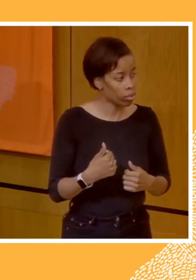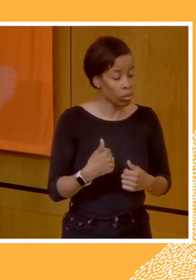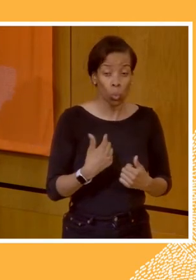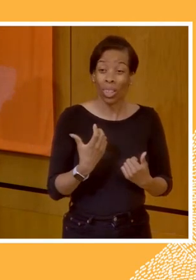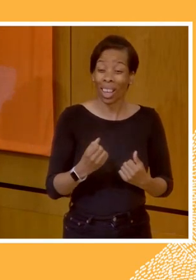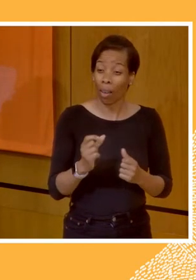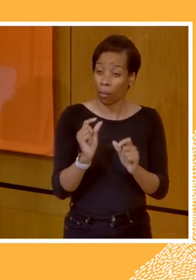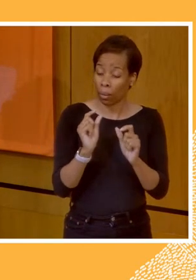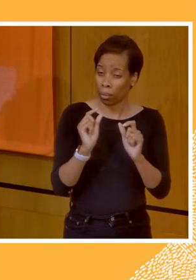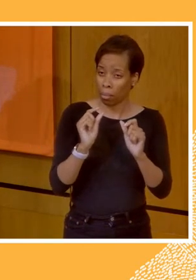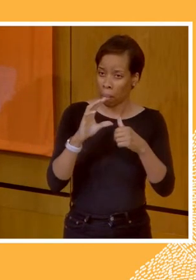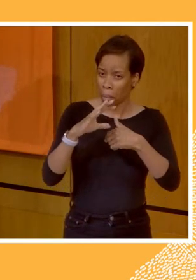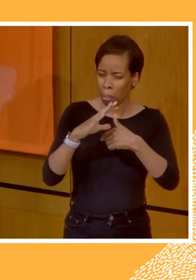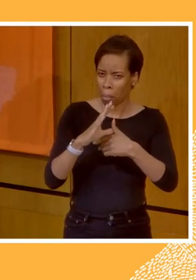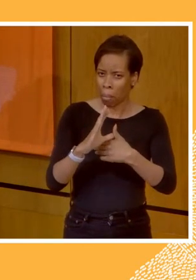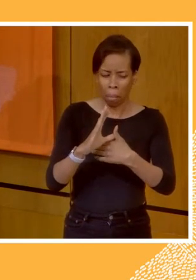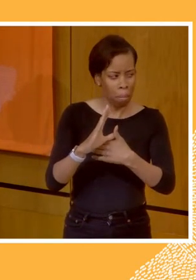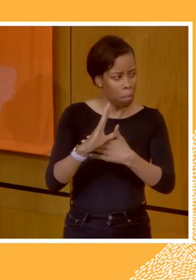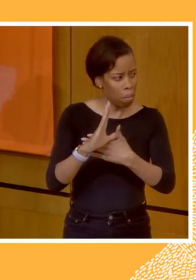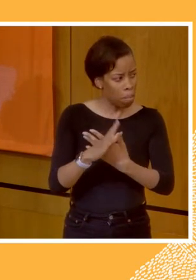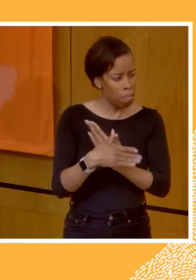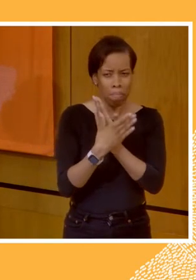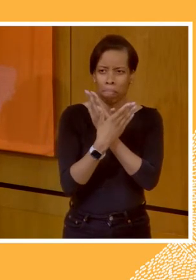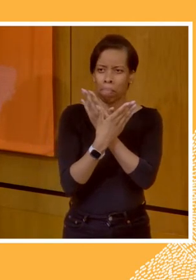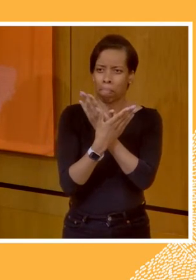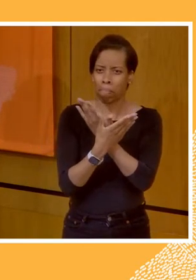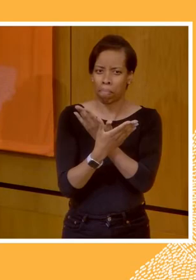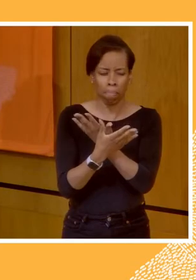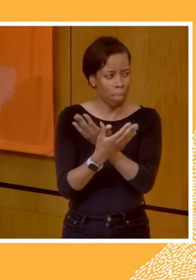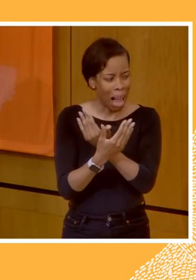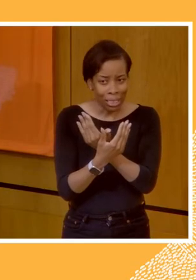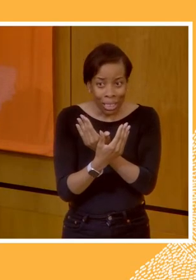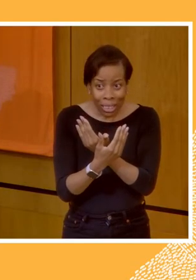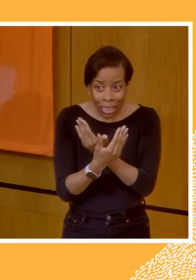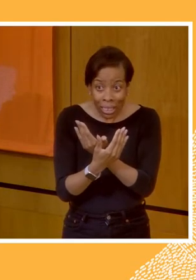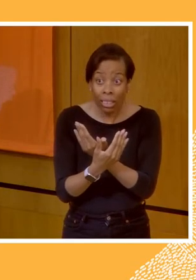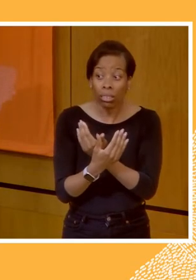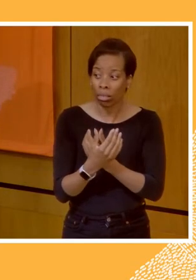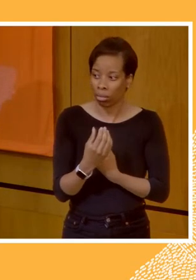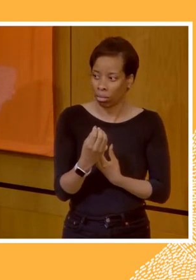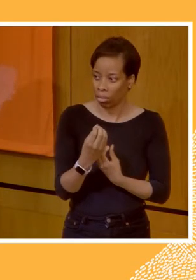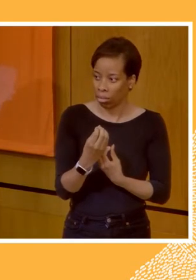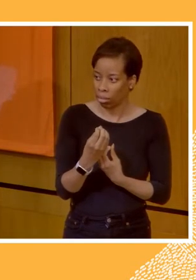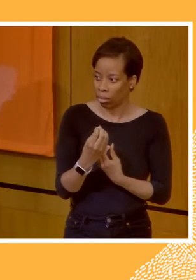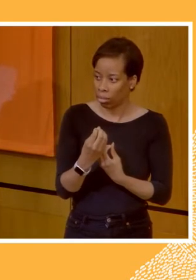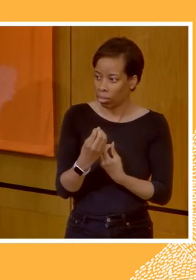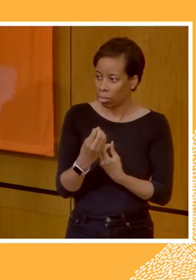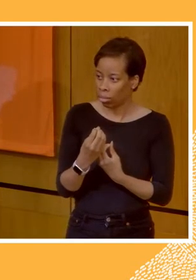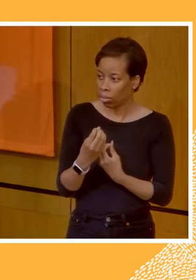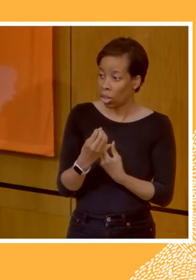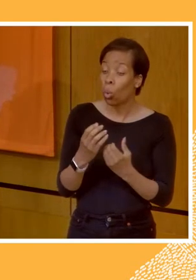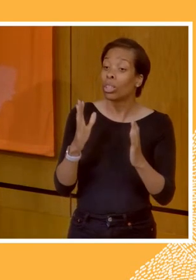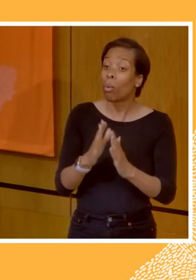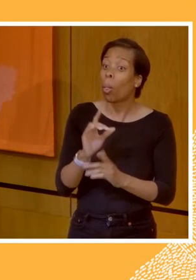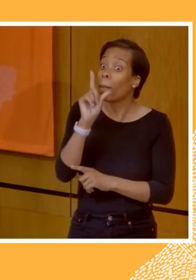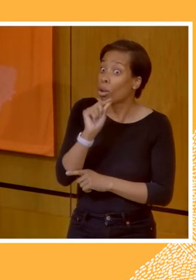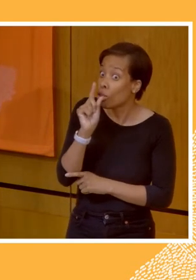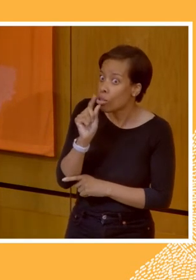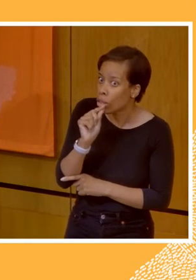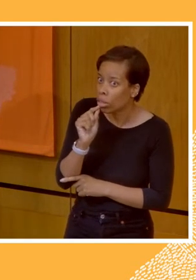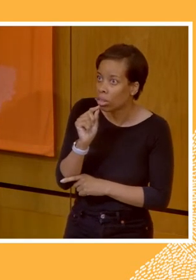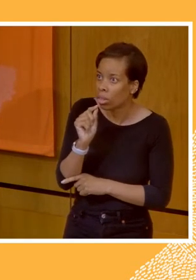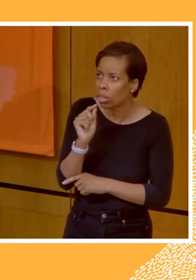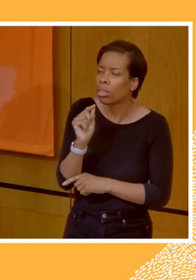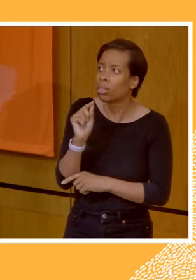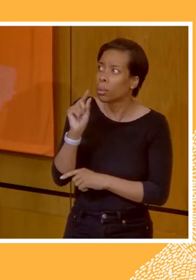sounds. And if you are gathering or looking for bees or honey in the forest, you could hear that sound from that